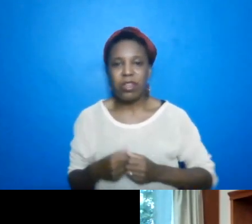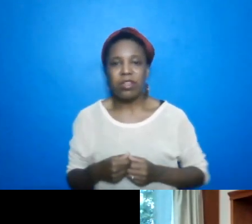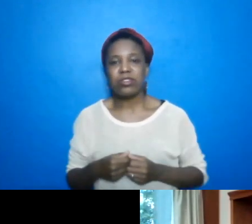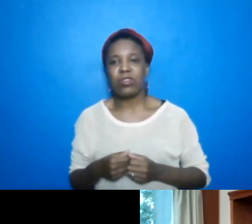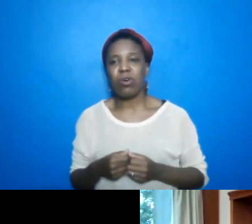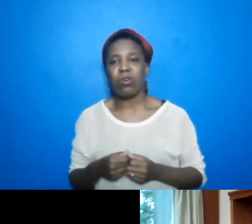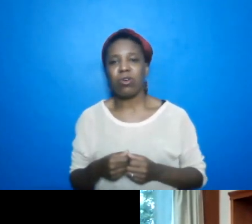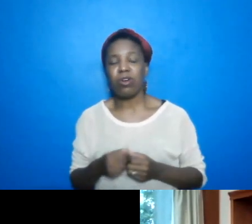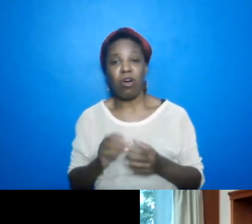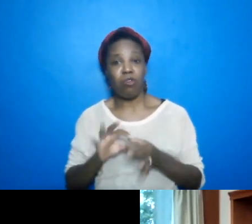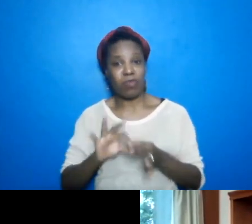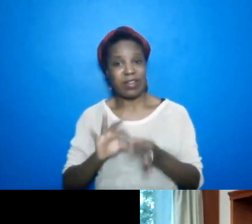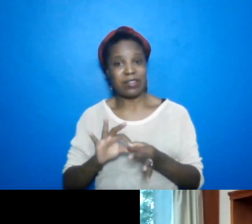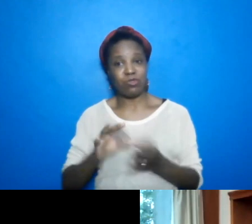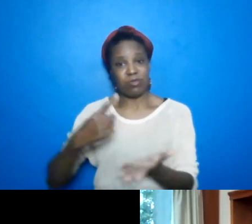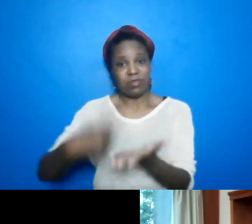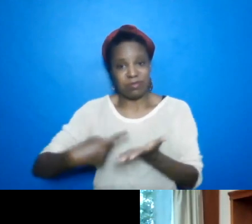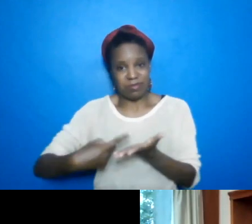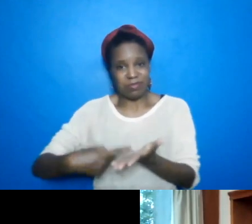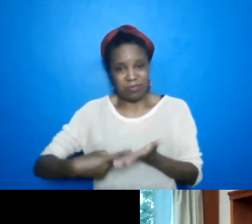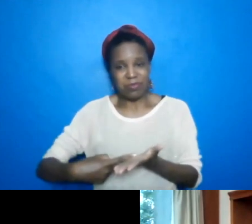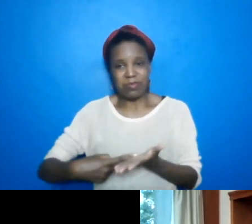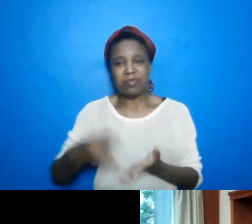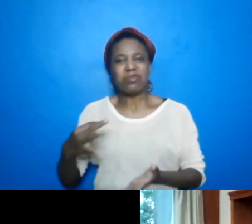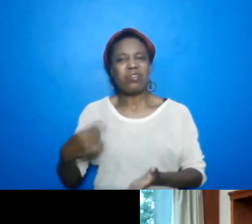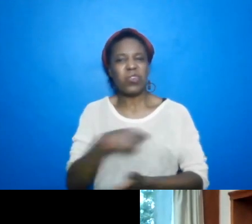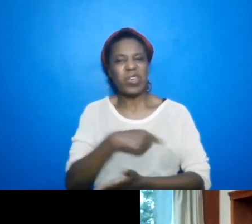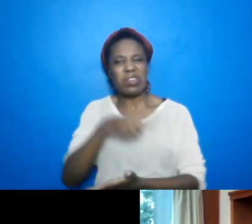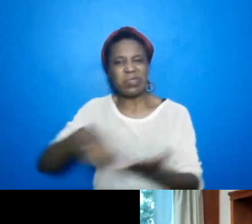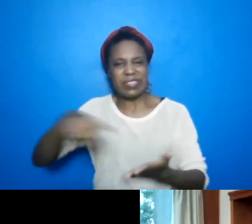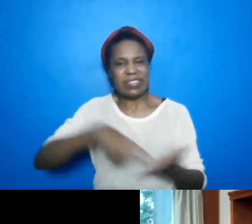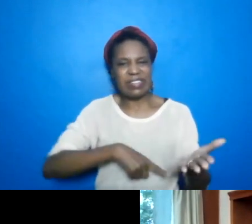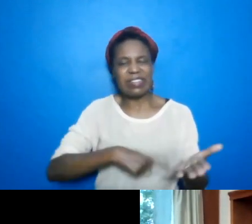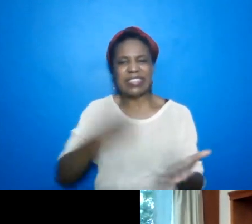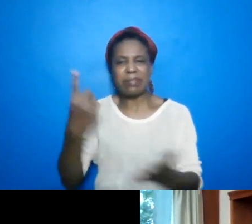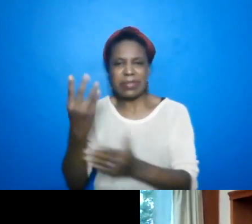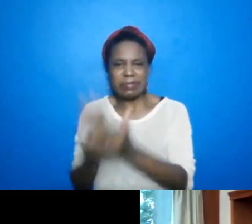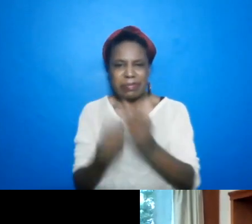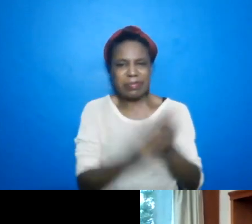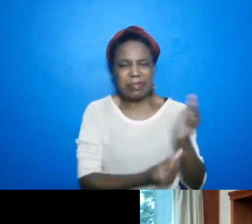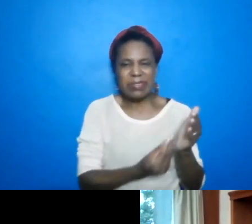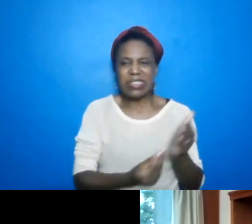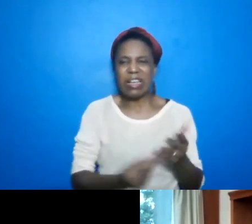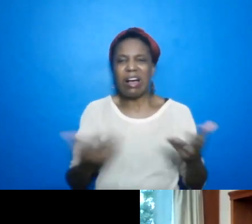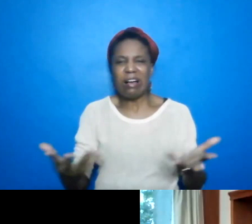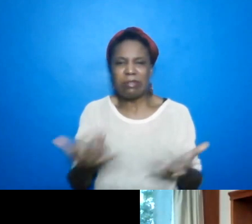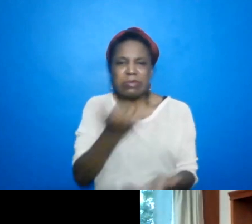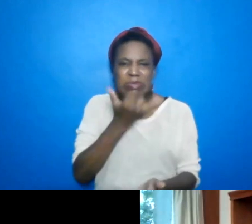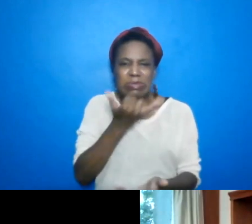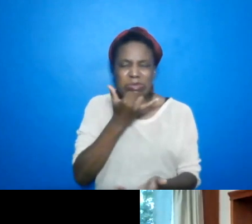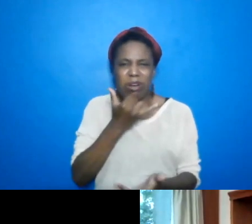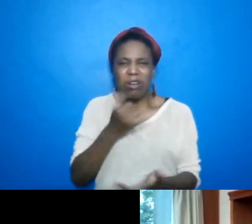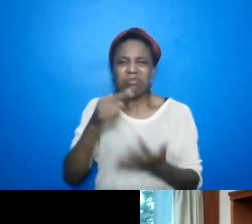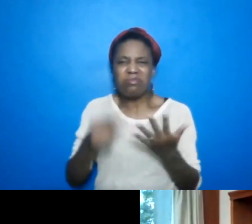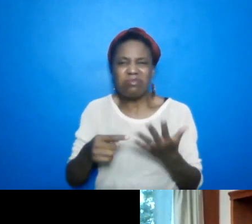of condemnation and deficit, we forget that what we're actually trying to say is that there's hope on the other side of